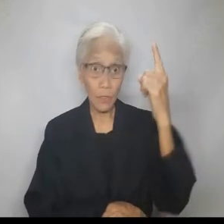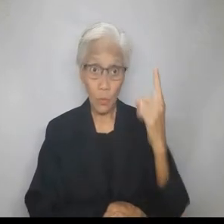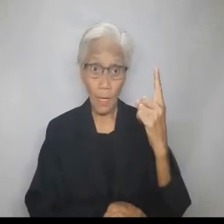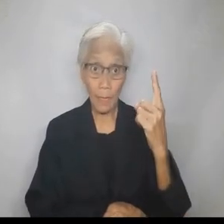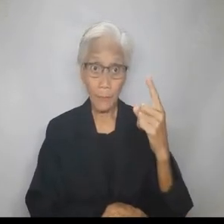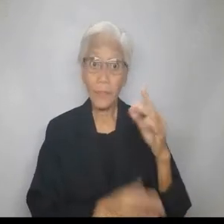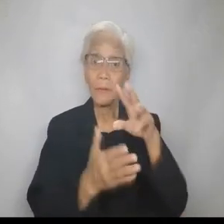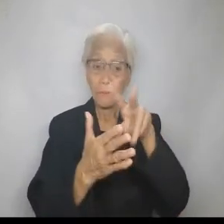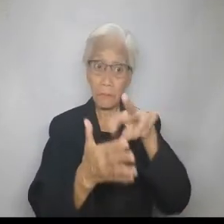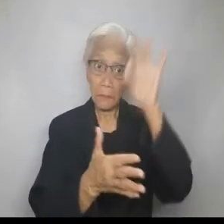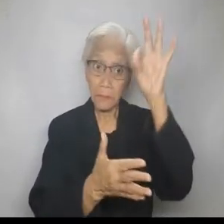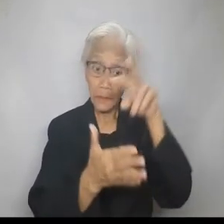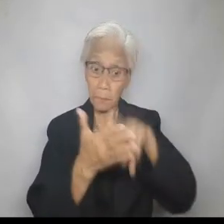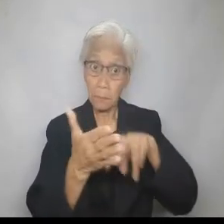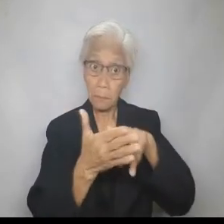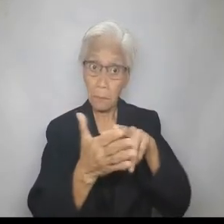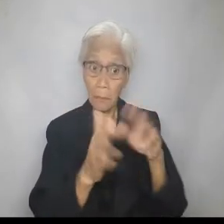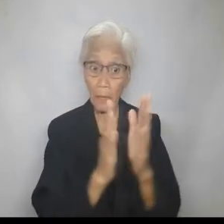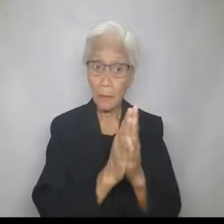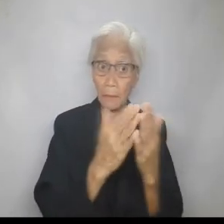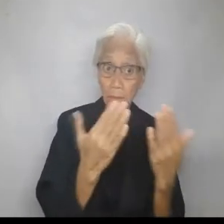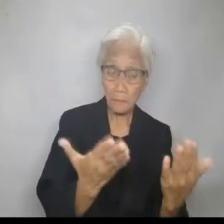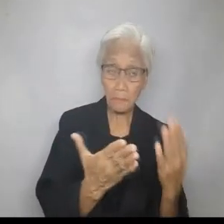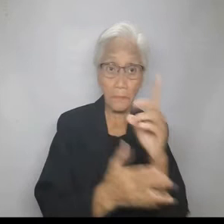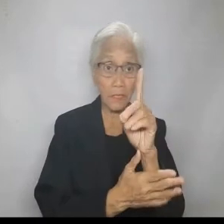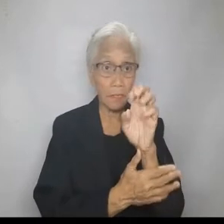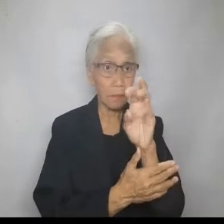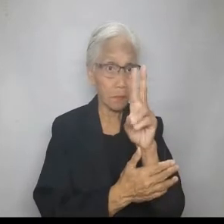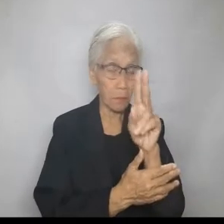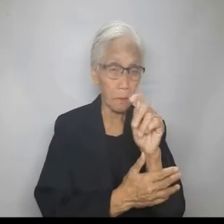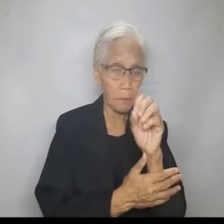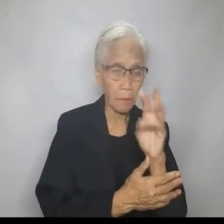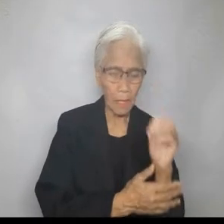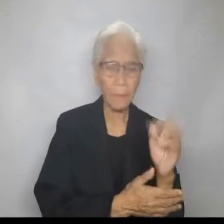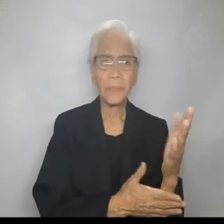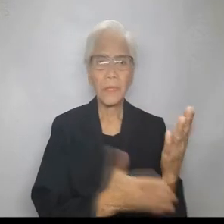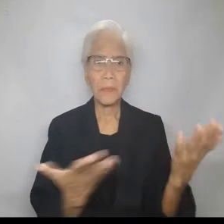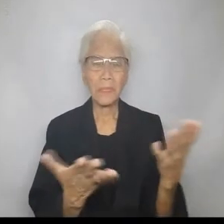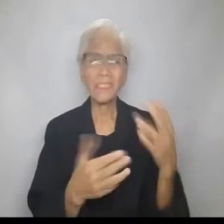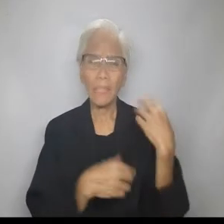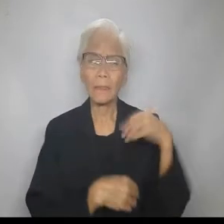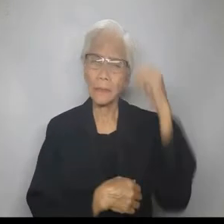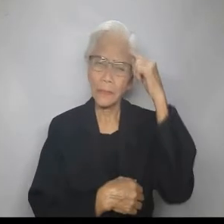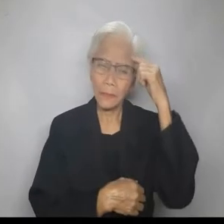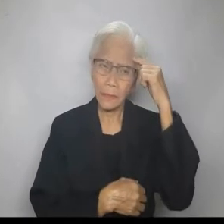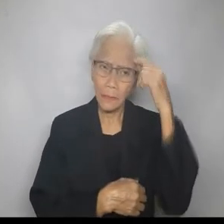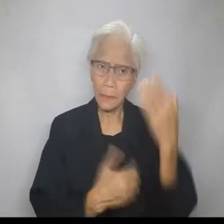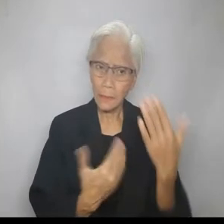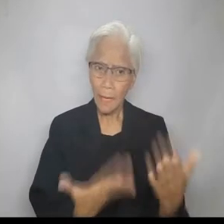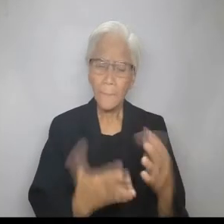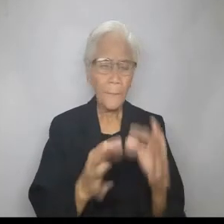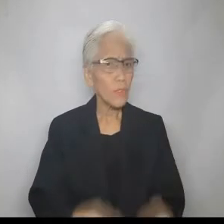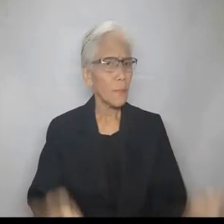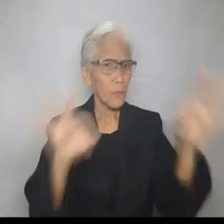one, as found in the book of Deuteronomy, chapter 6, verse 4. Observant Jews consider the Shema to be